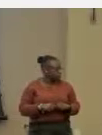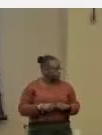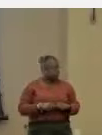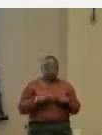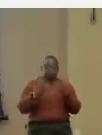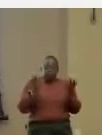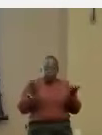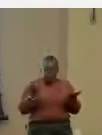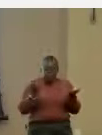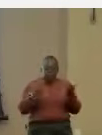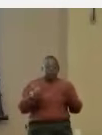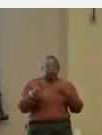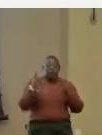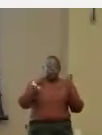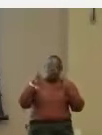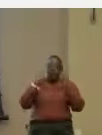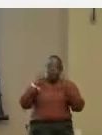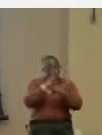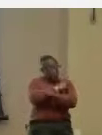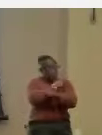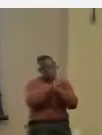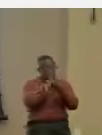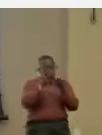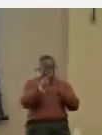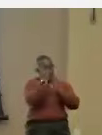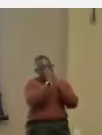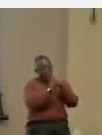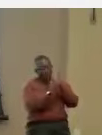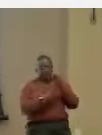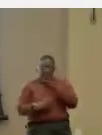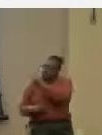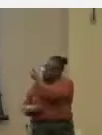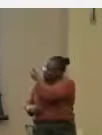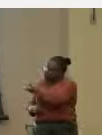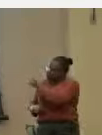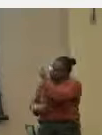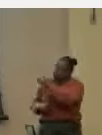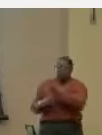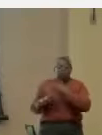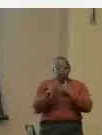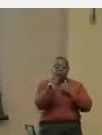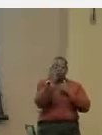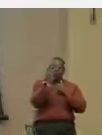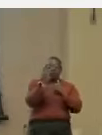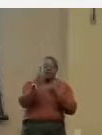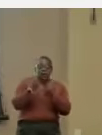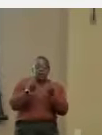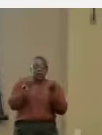We've heard about the patient resources before. I've got a full list here, but one that I think is often underutilized is social